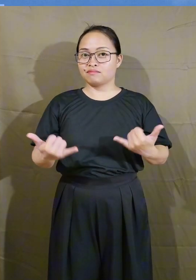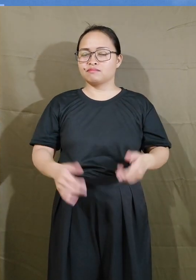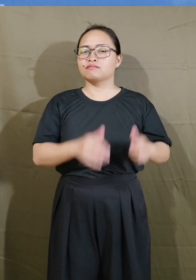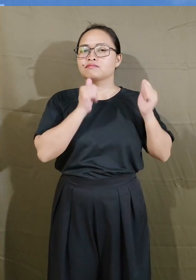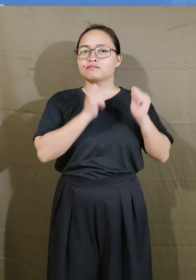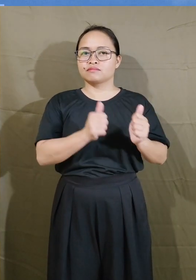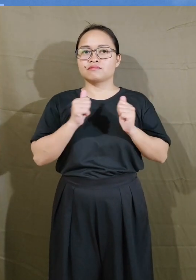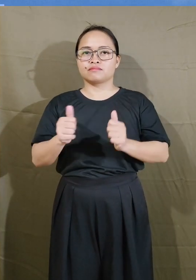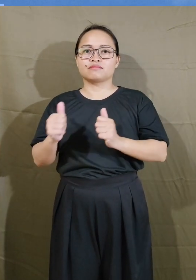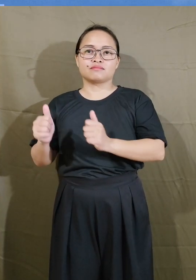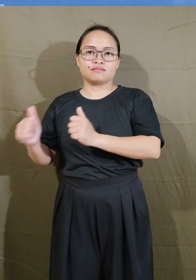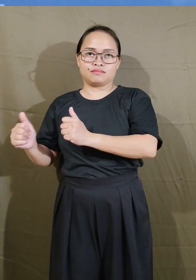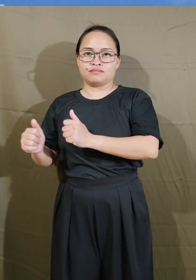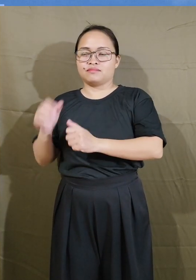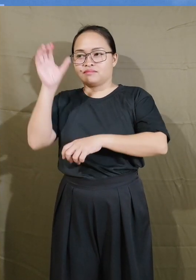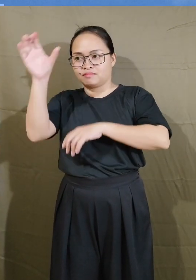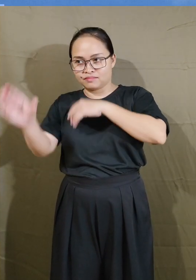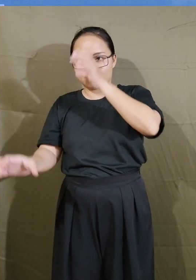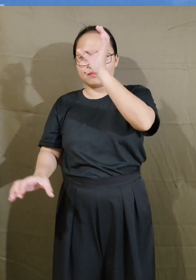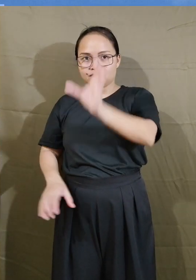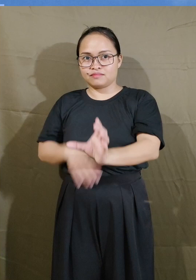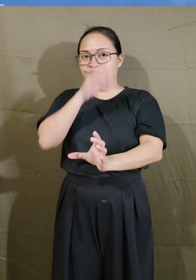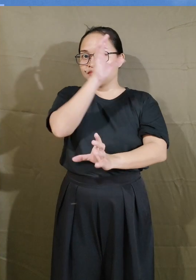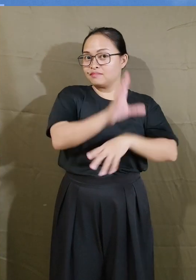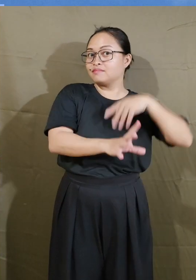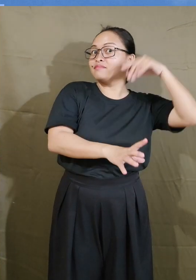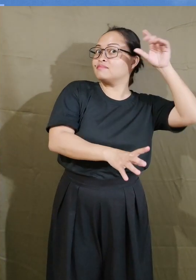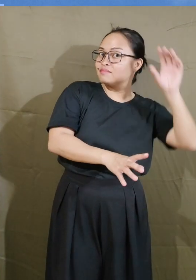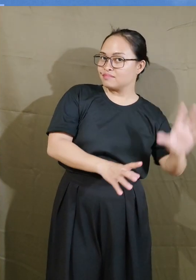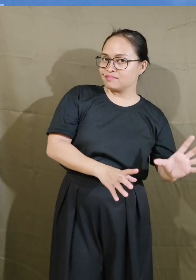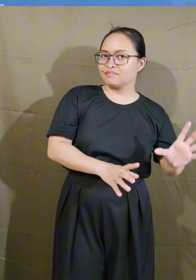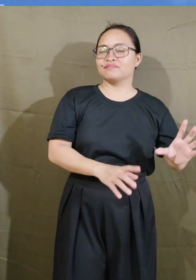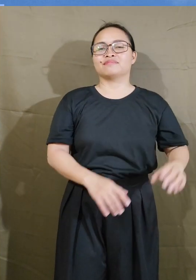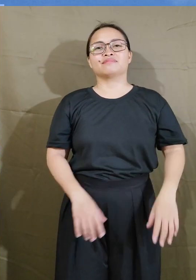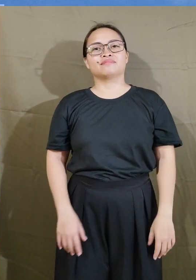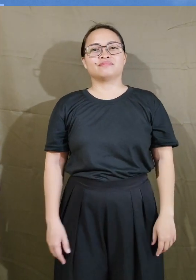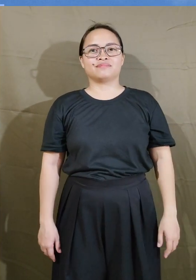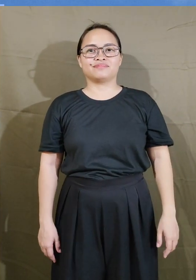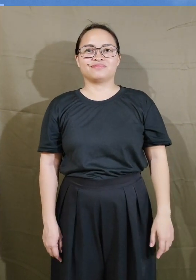Now let's align the digits to their respective places.